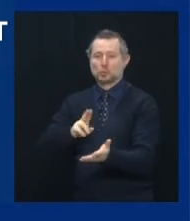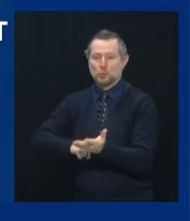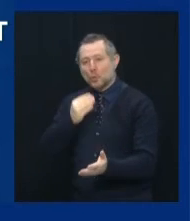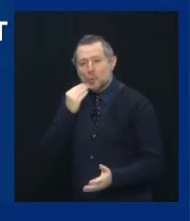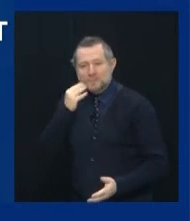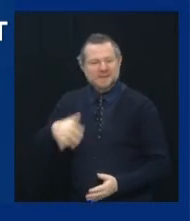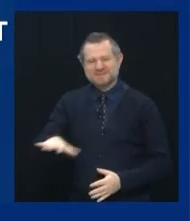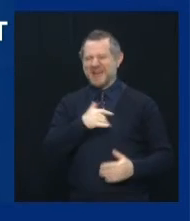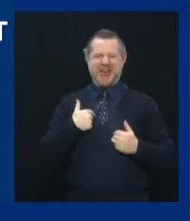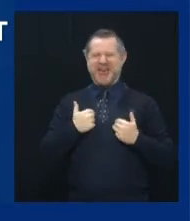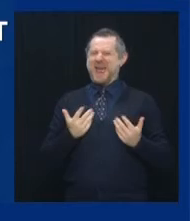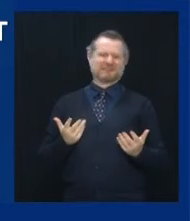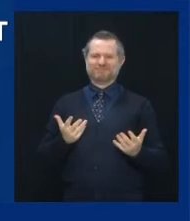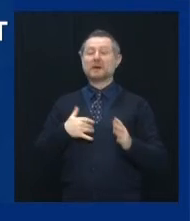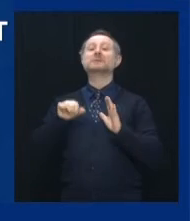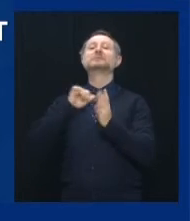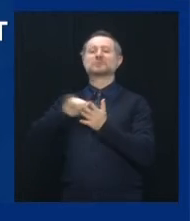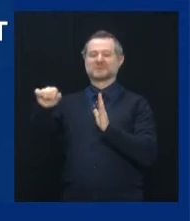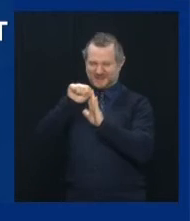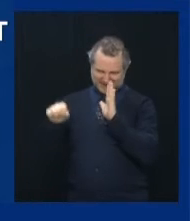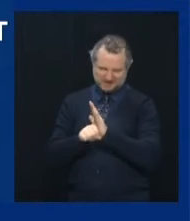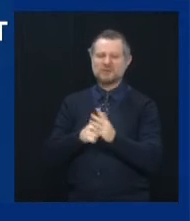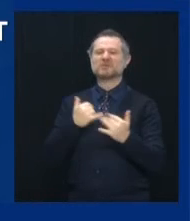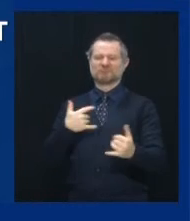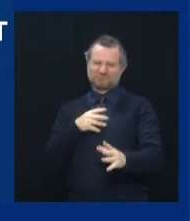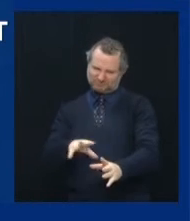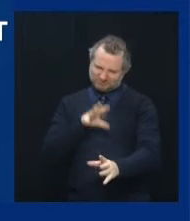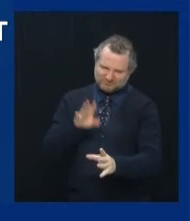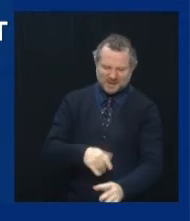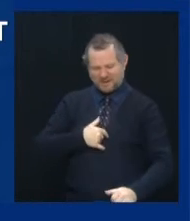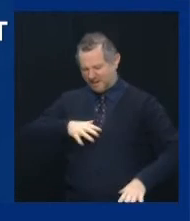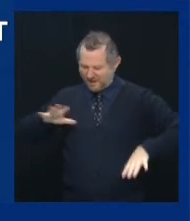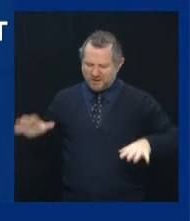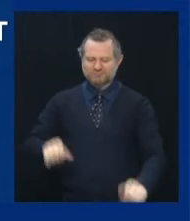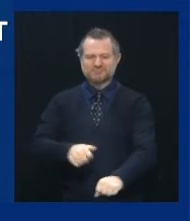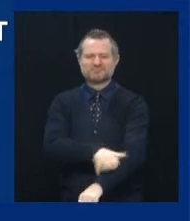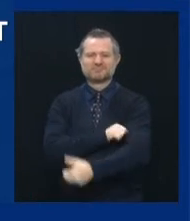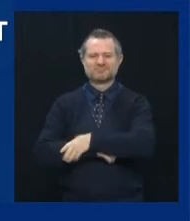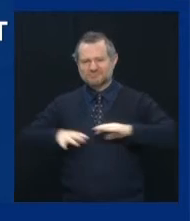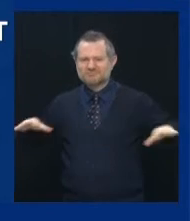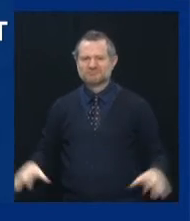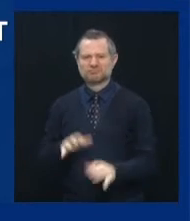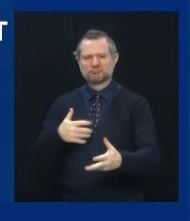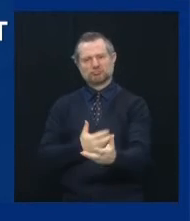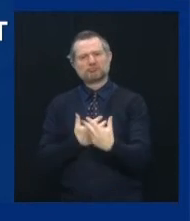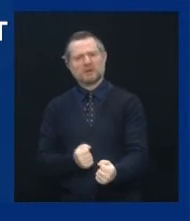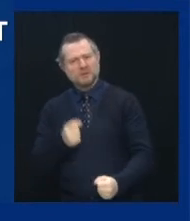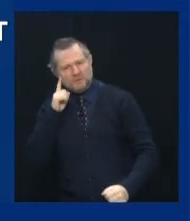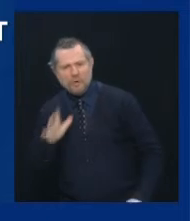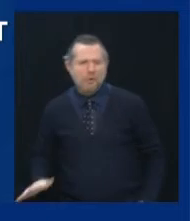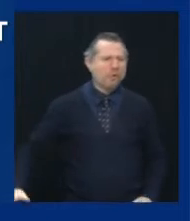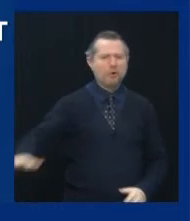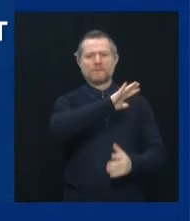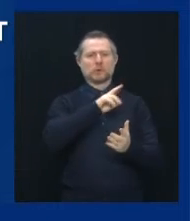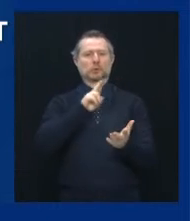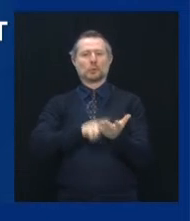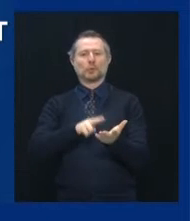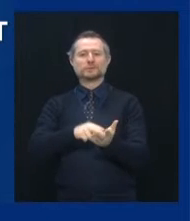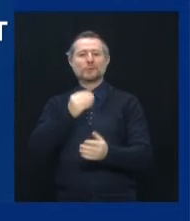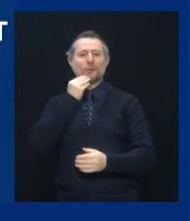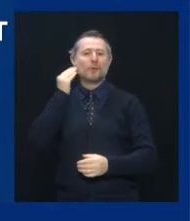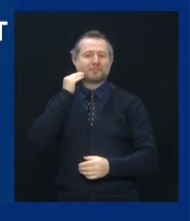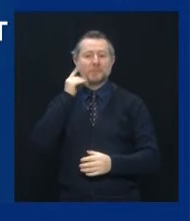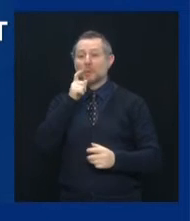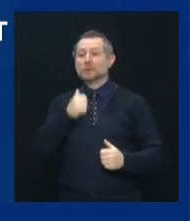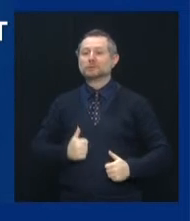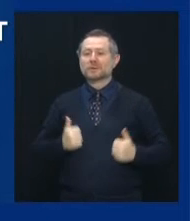has stepped in. We're expediting it. We believe we'll have all nursing home residents vaccinated over the next 2 weeks, and that is a very big